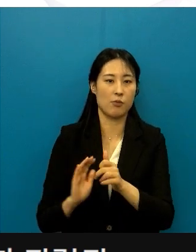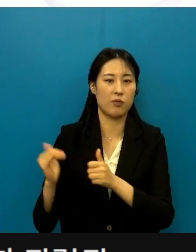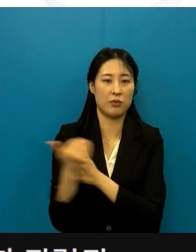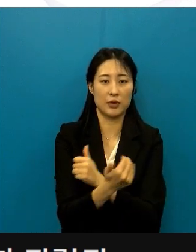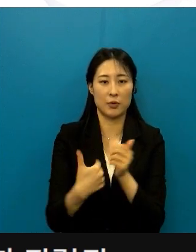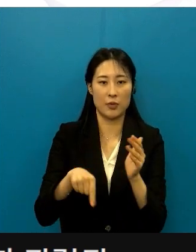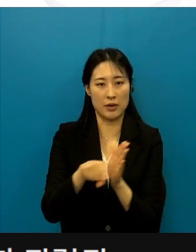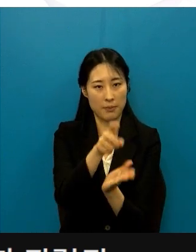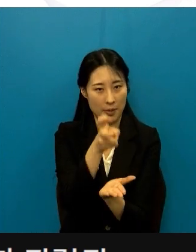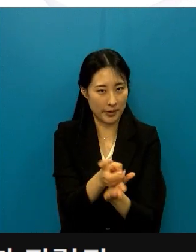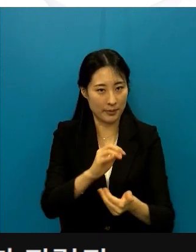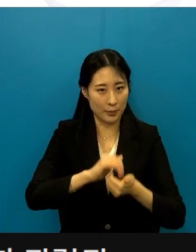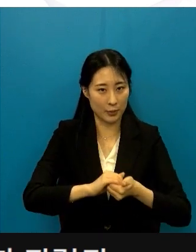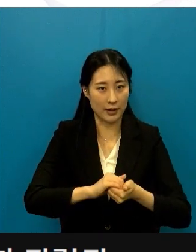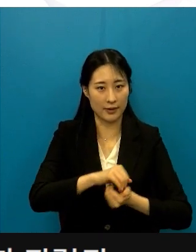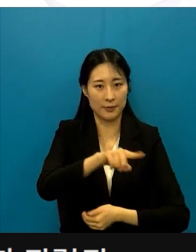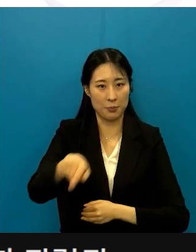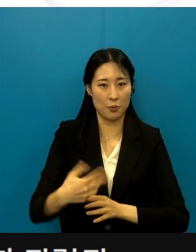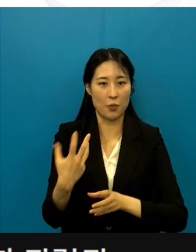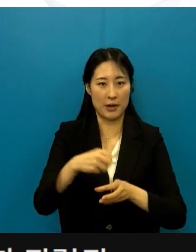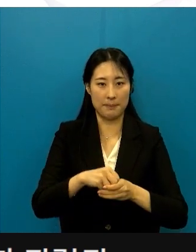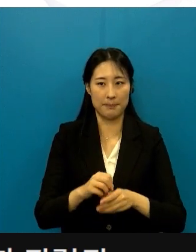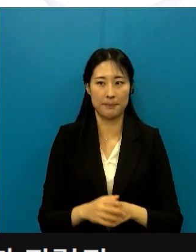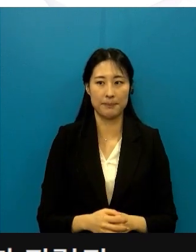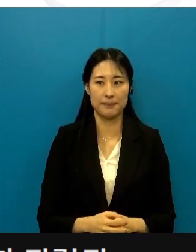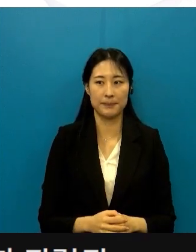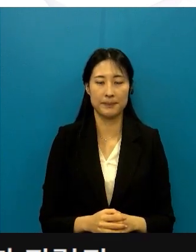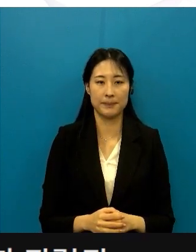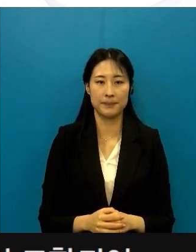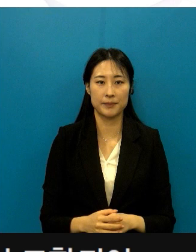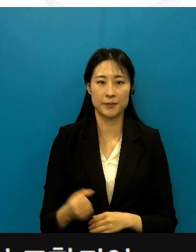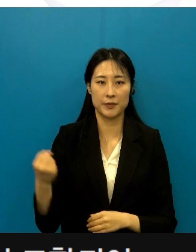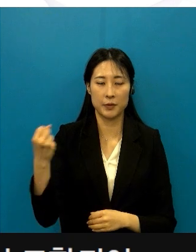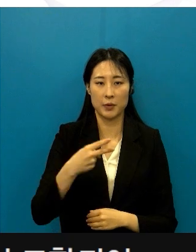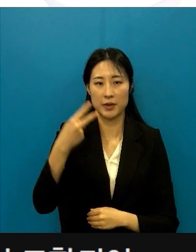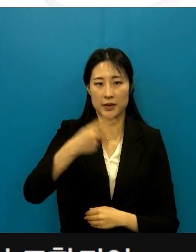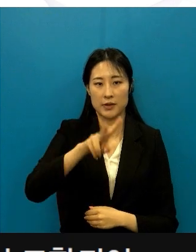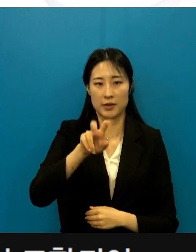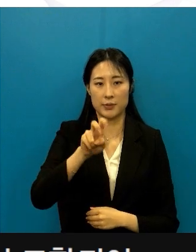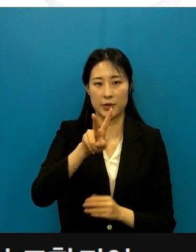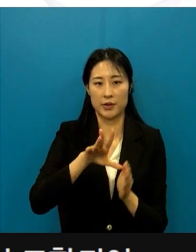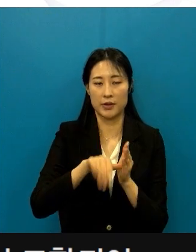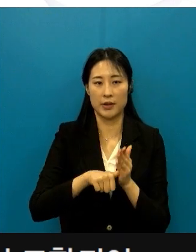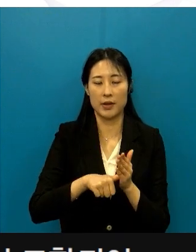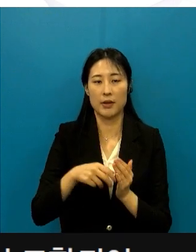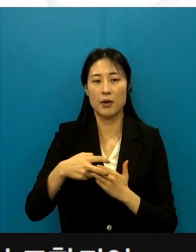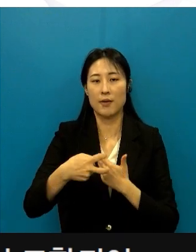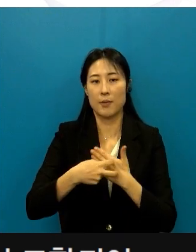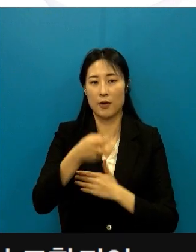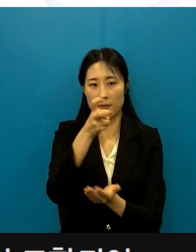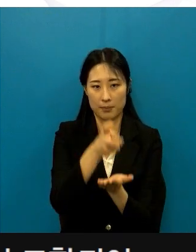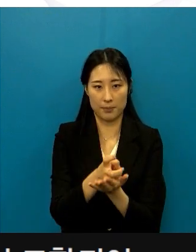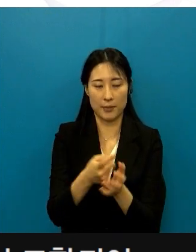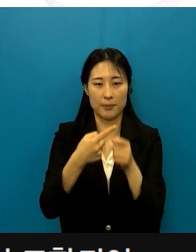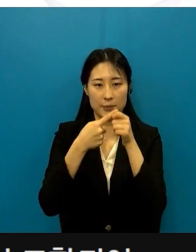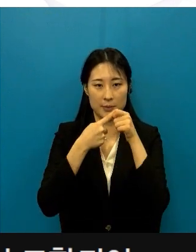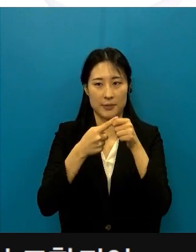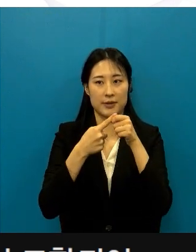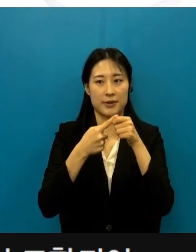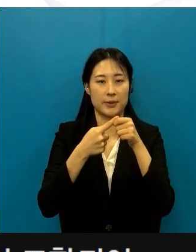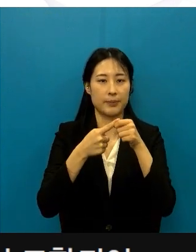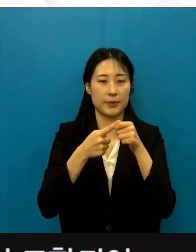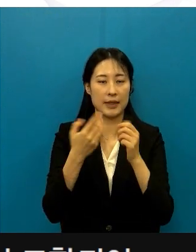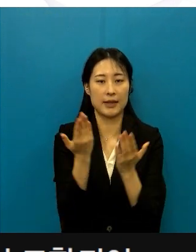updates the law on health and social care. None of these entail any provisions on death